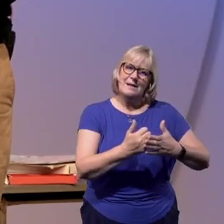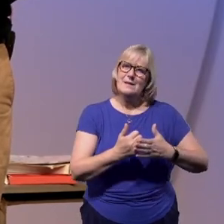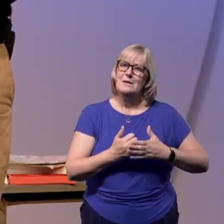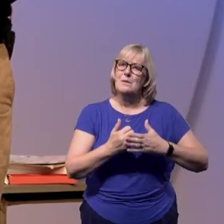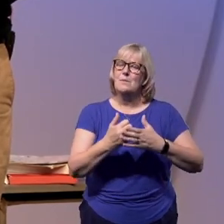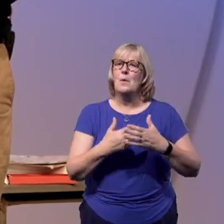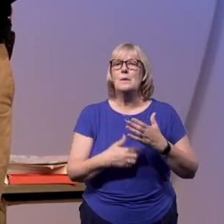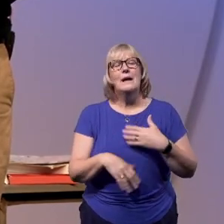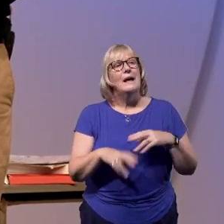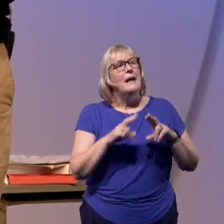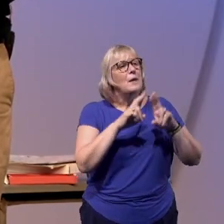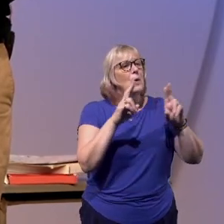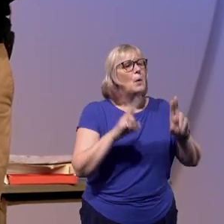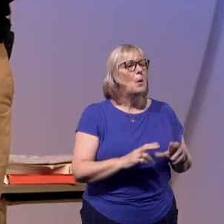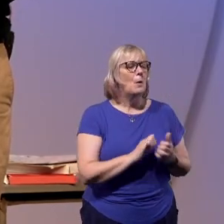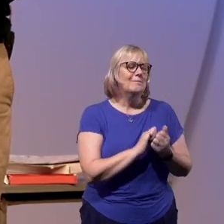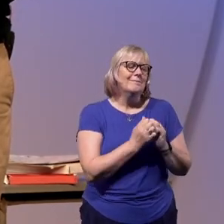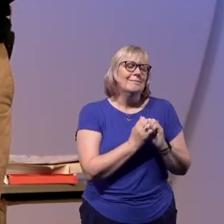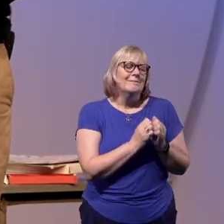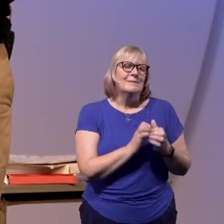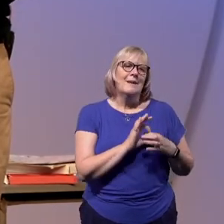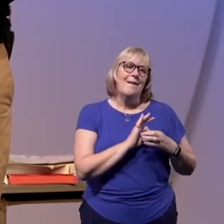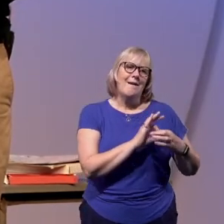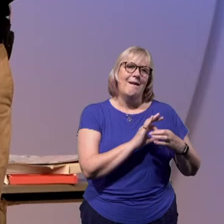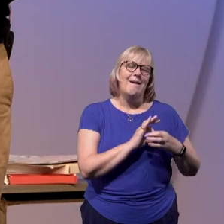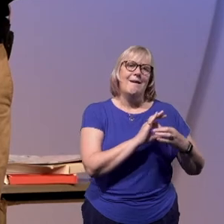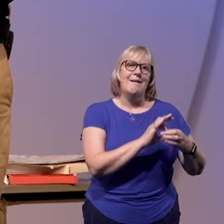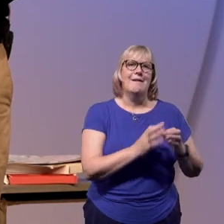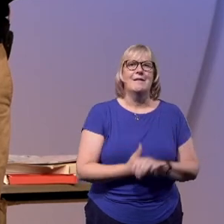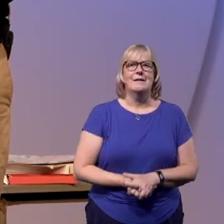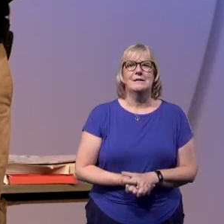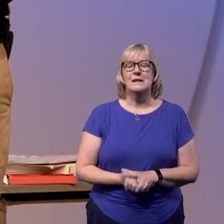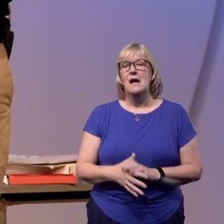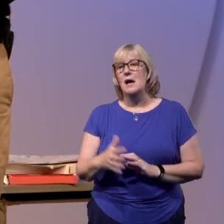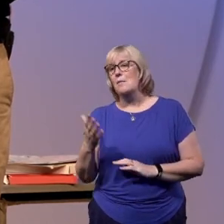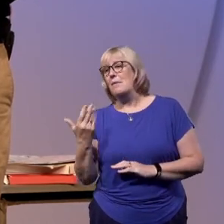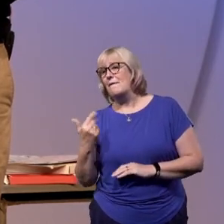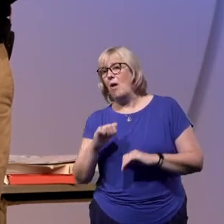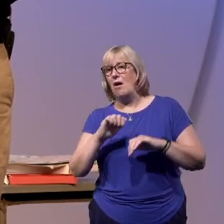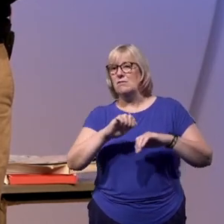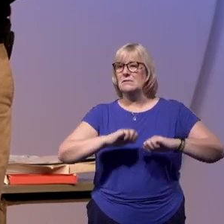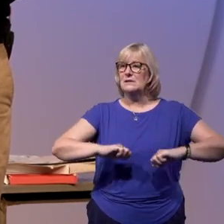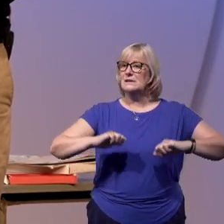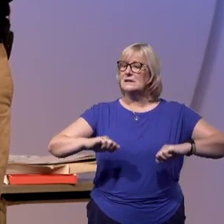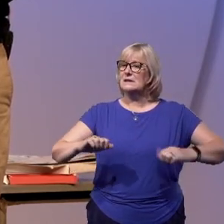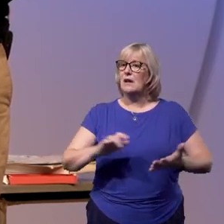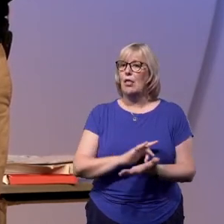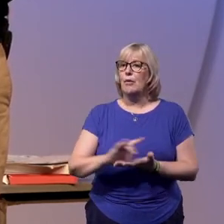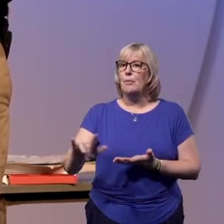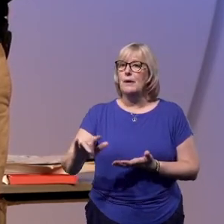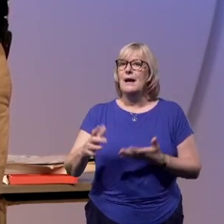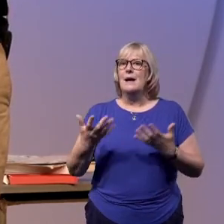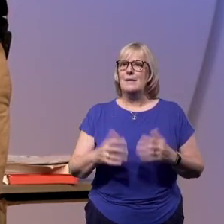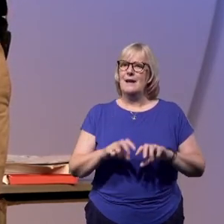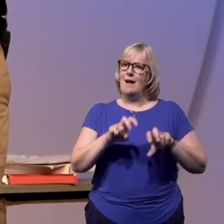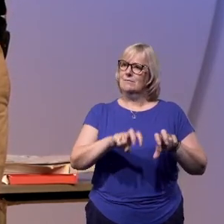domestic harmony and peace, the seats now filled that might have been vacant, my country, church, Bible,